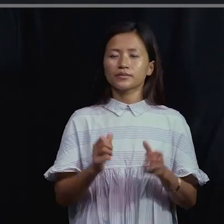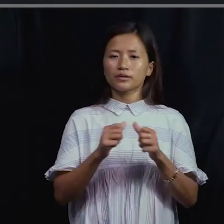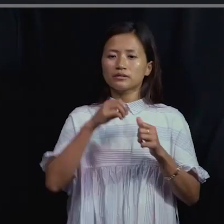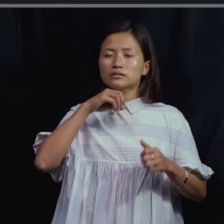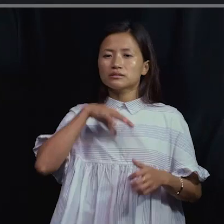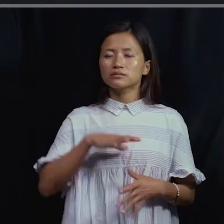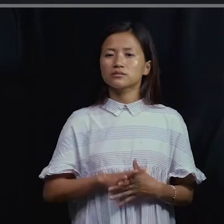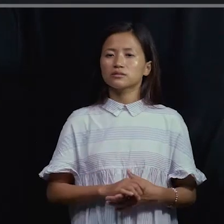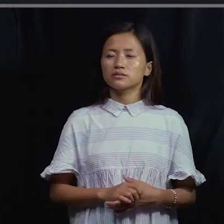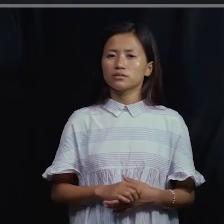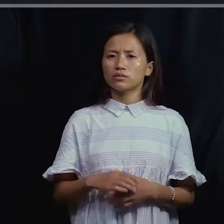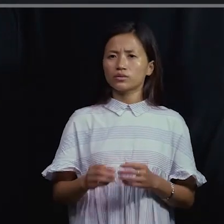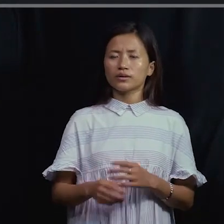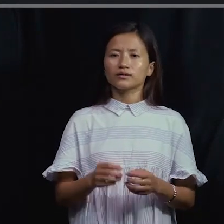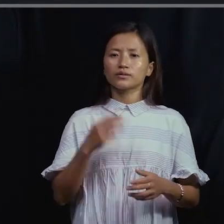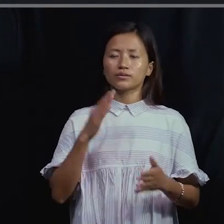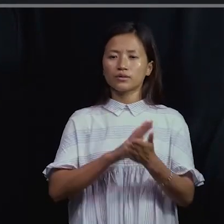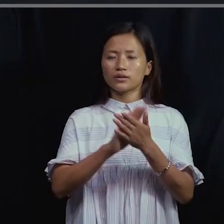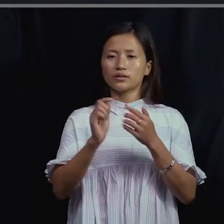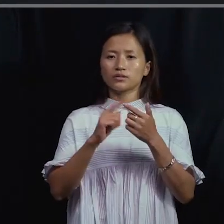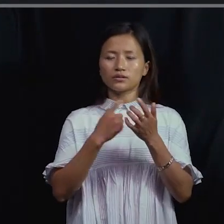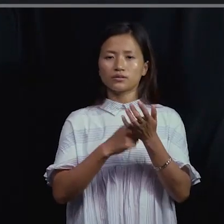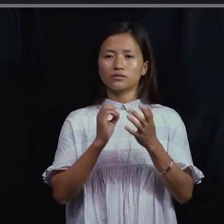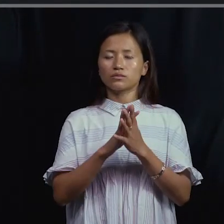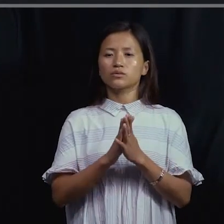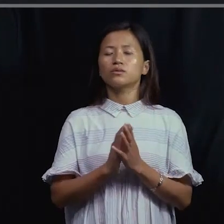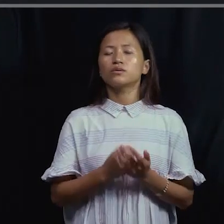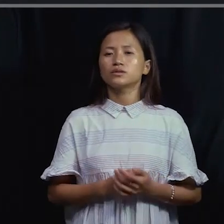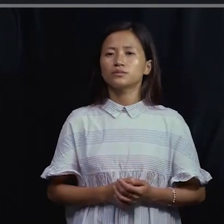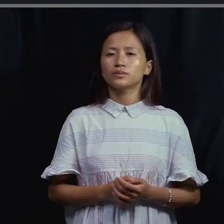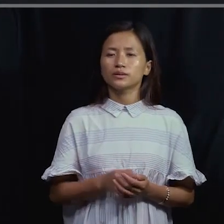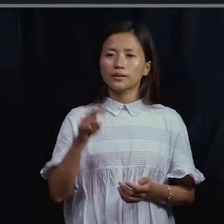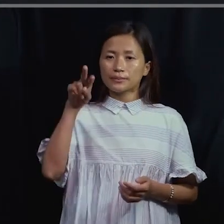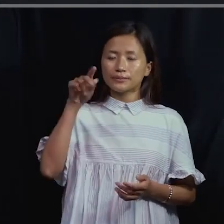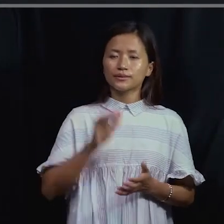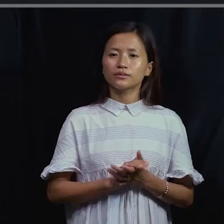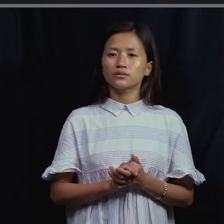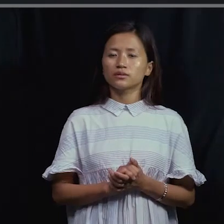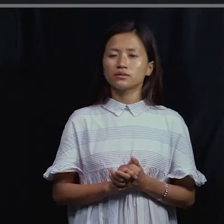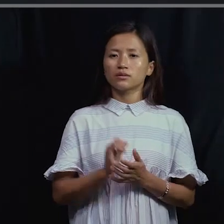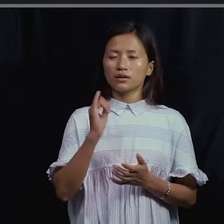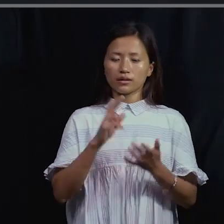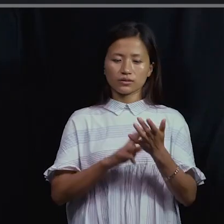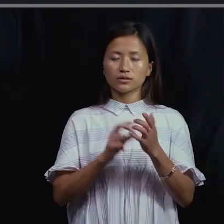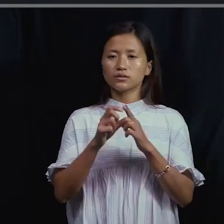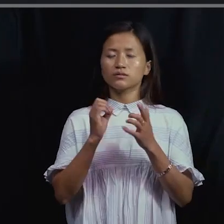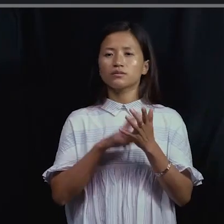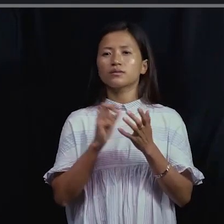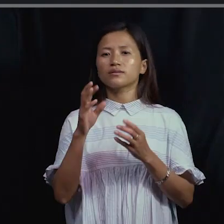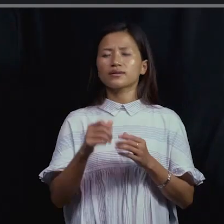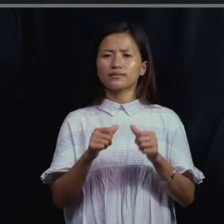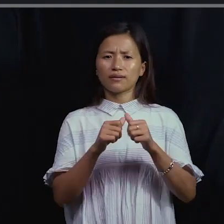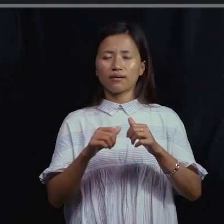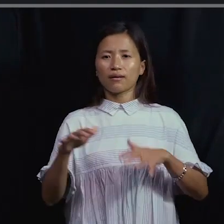adolescent, they do some kind of hero worship. So what is hero worship? Hero worship would mean, you know, idolizing your favorite actor